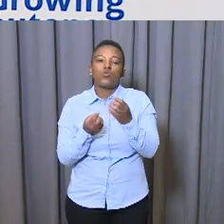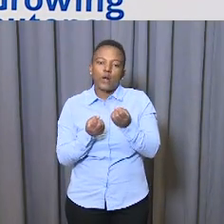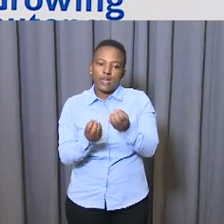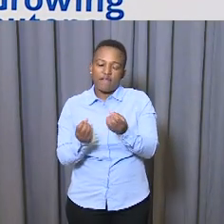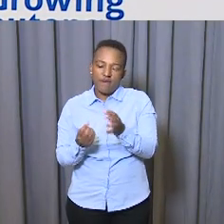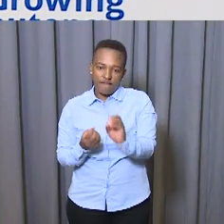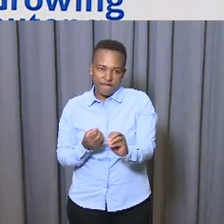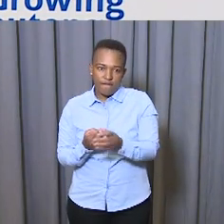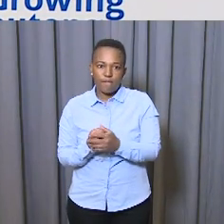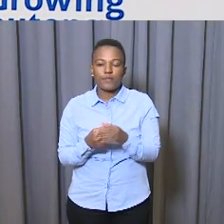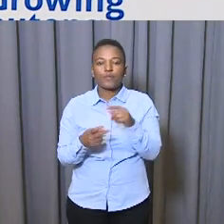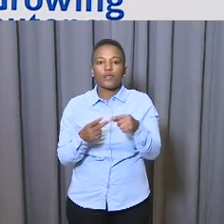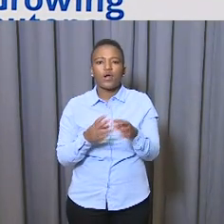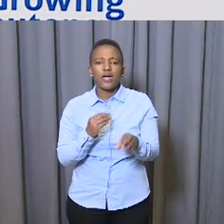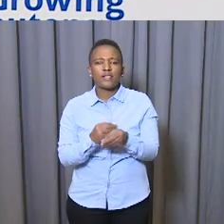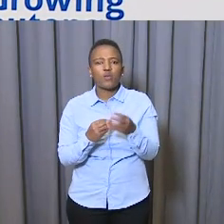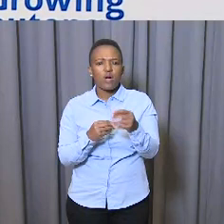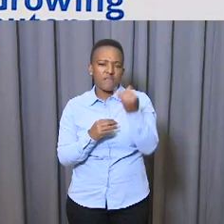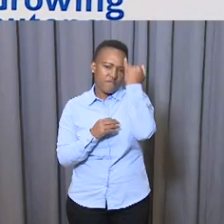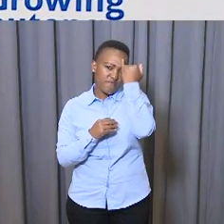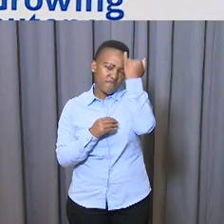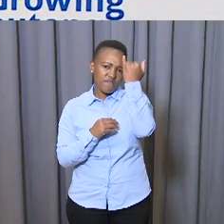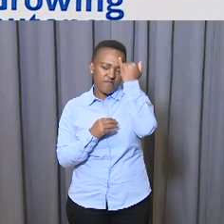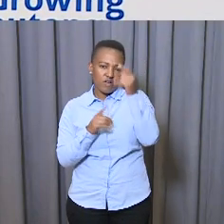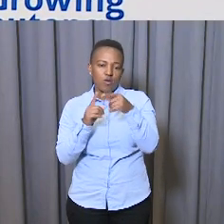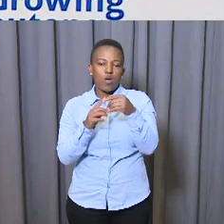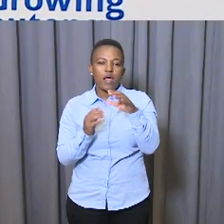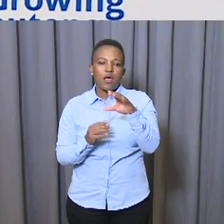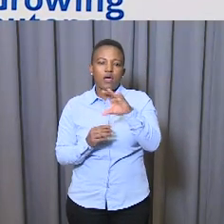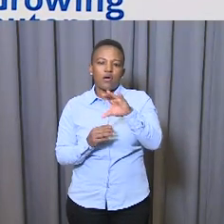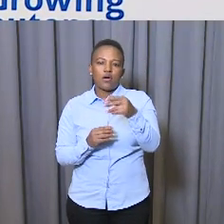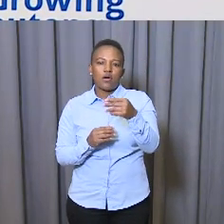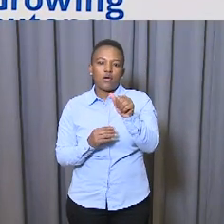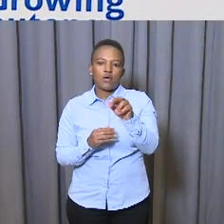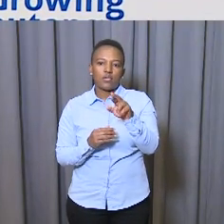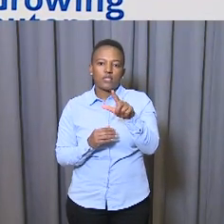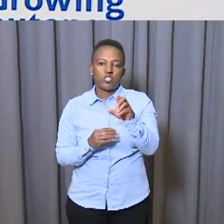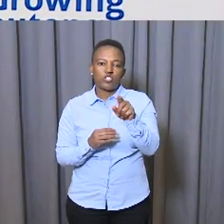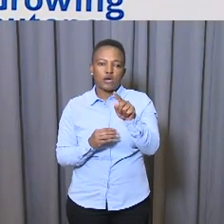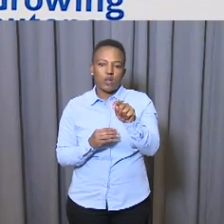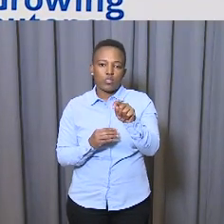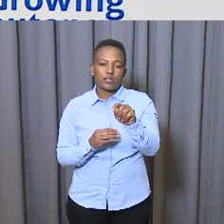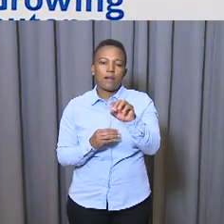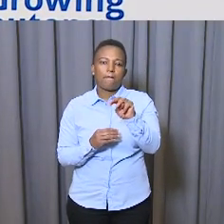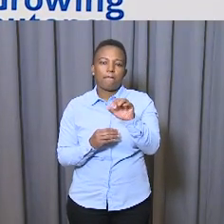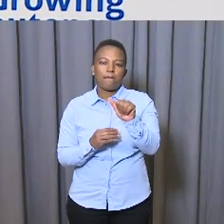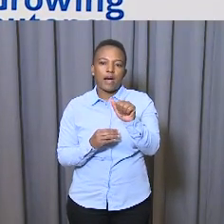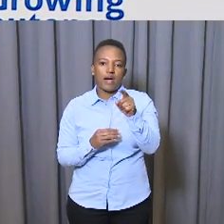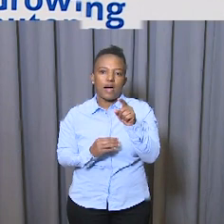We also have additional innovations, you know, in Charlotte Maxeke, we have seen the intro box that